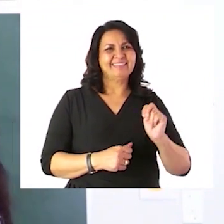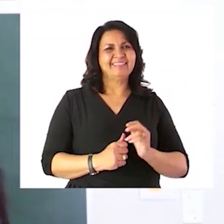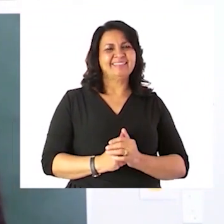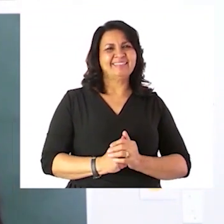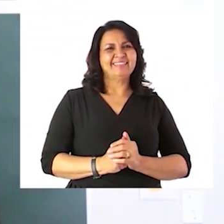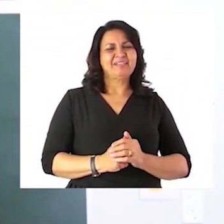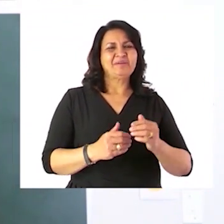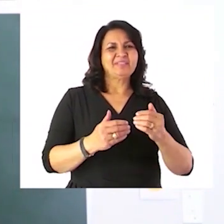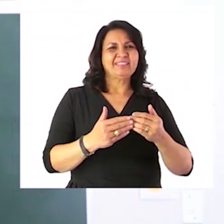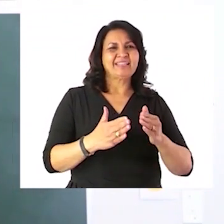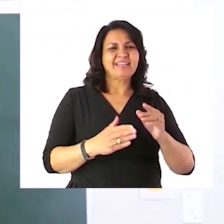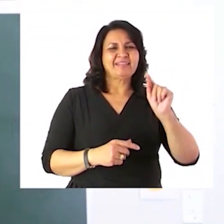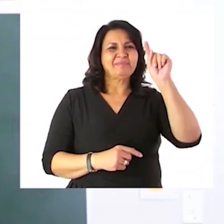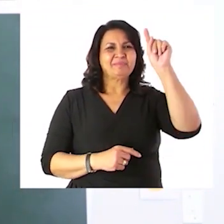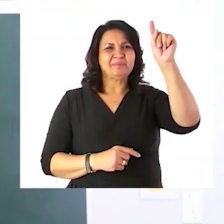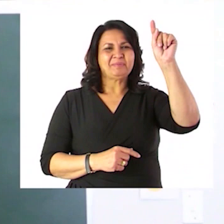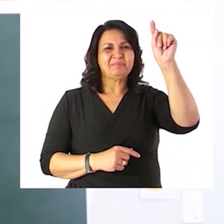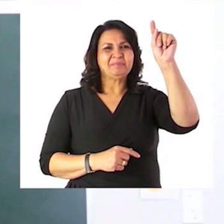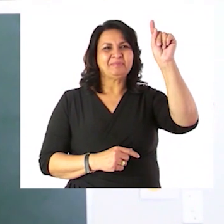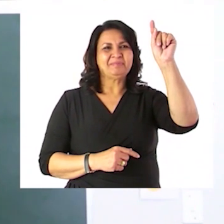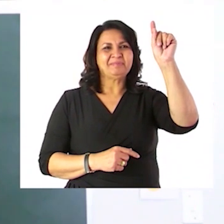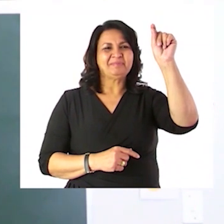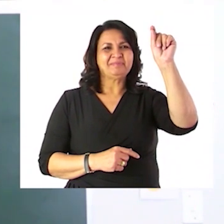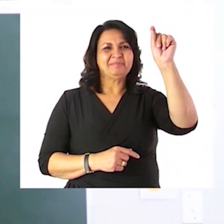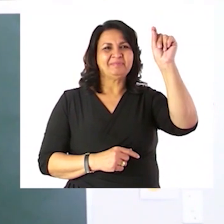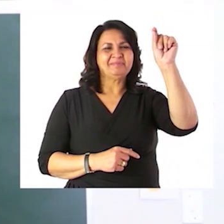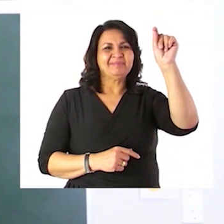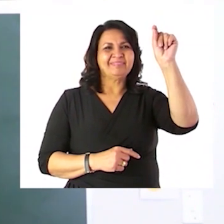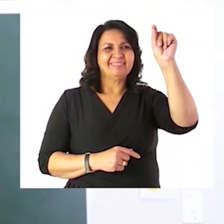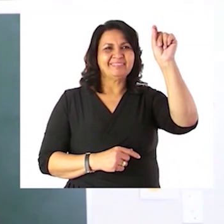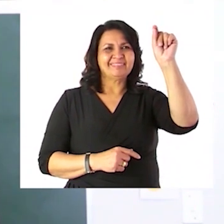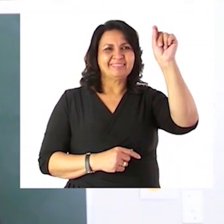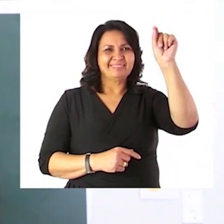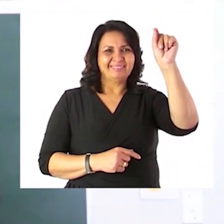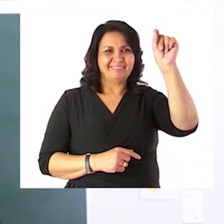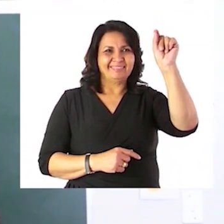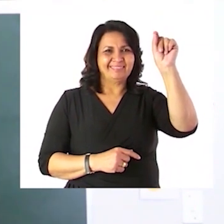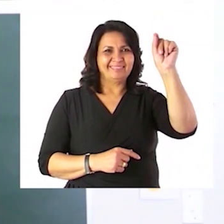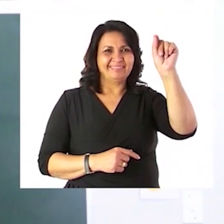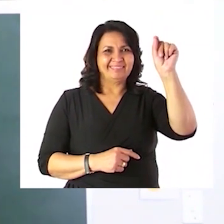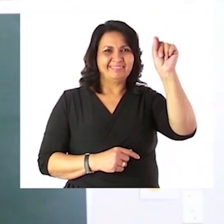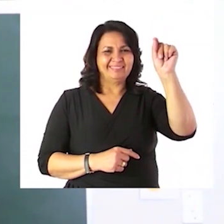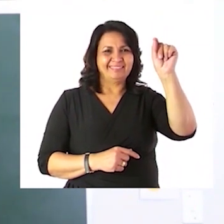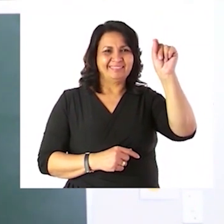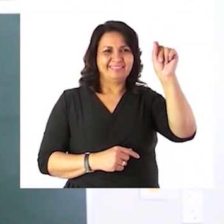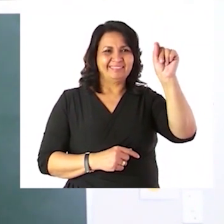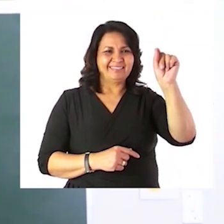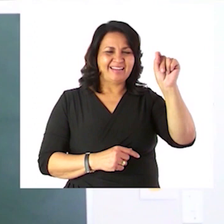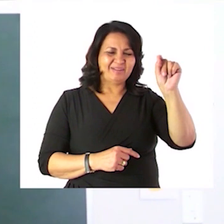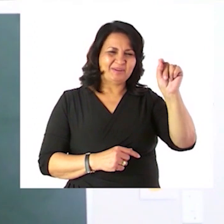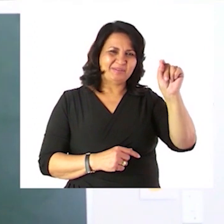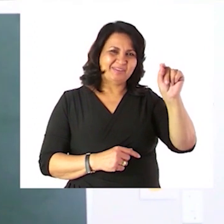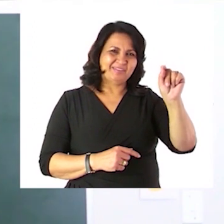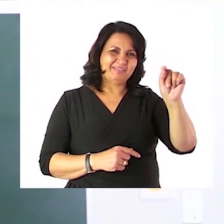We start at the top. Always we start at the top. It's good to make a little dot so that you